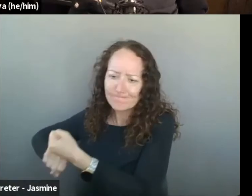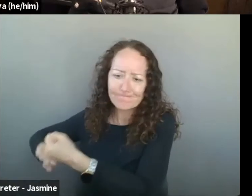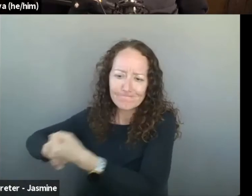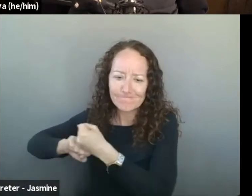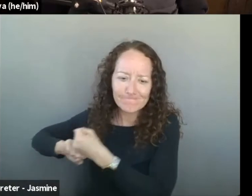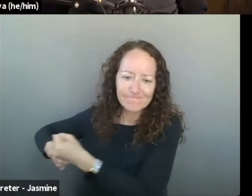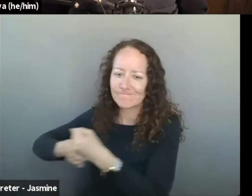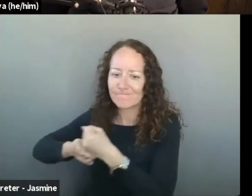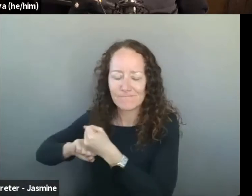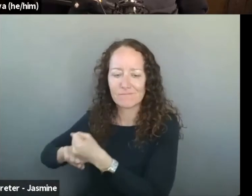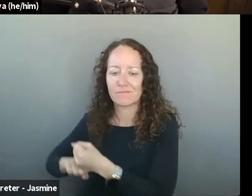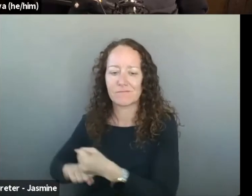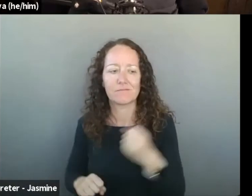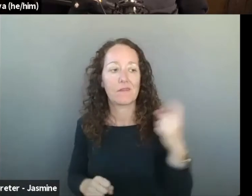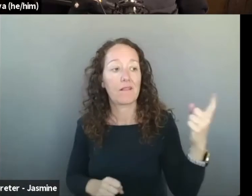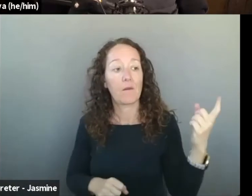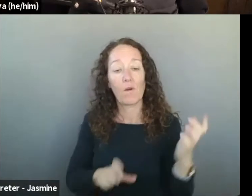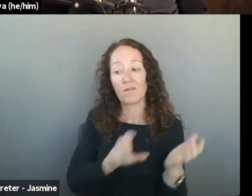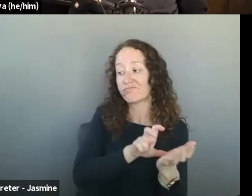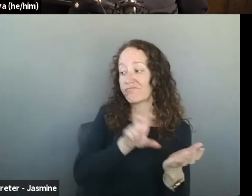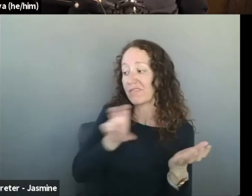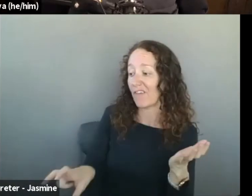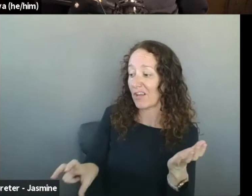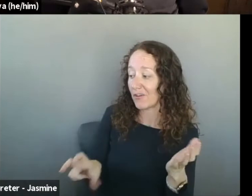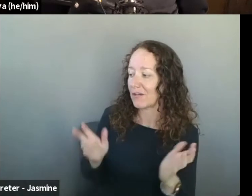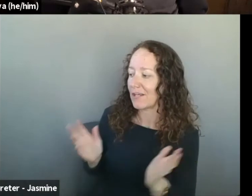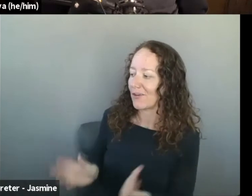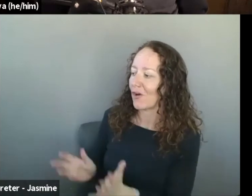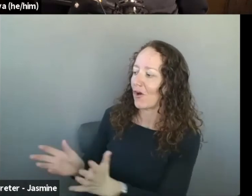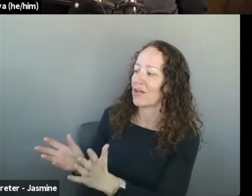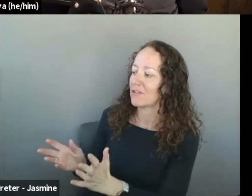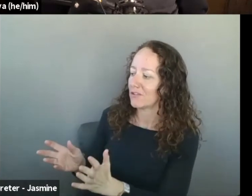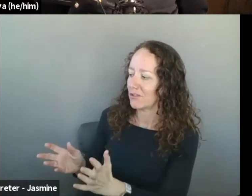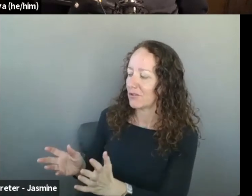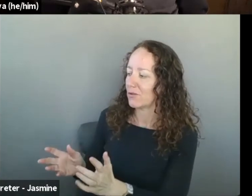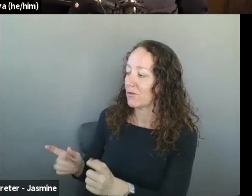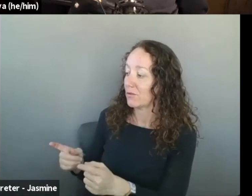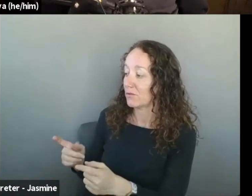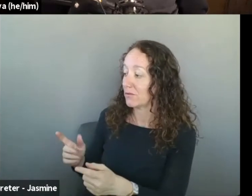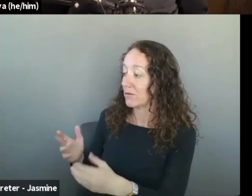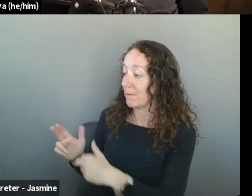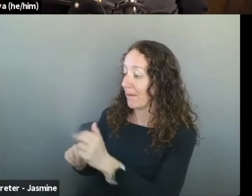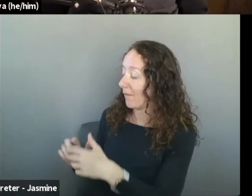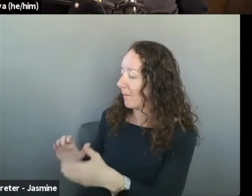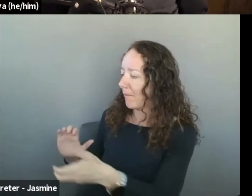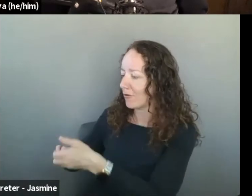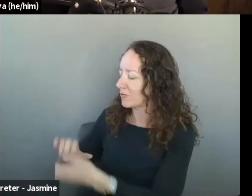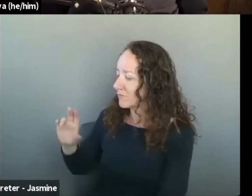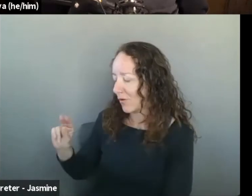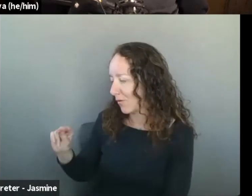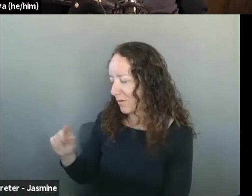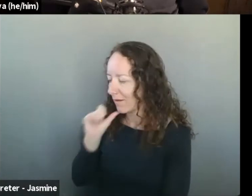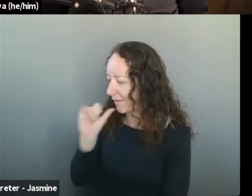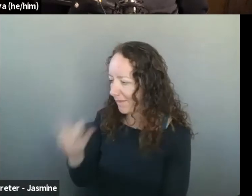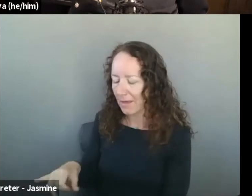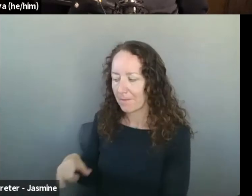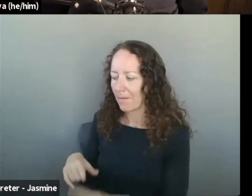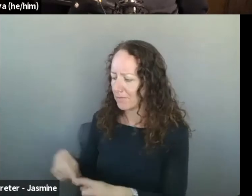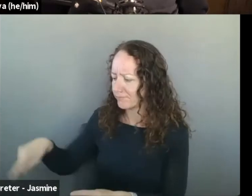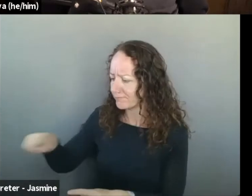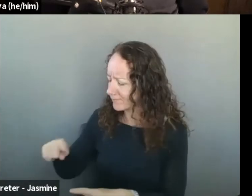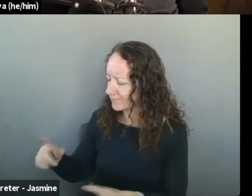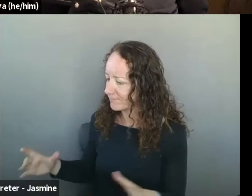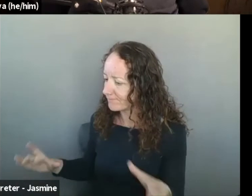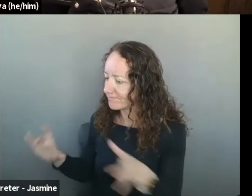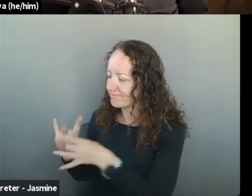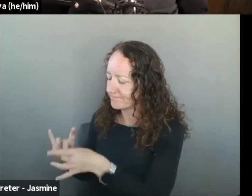there's a funder who's encouraging or incentivizing you to form a partnership, but really around coming together,